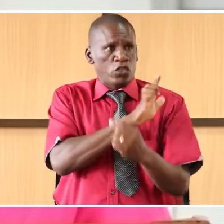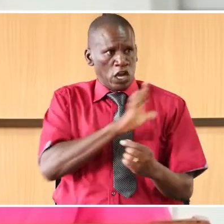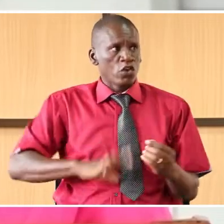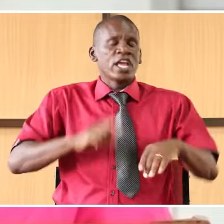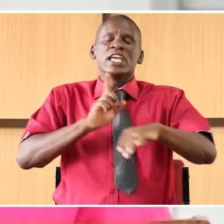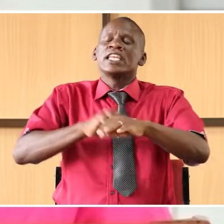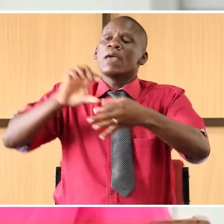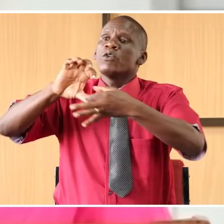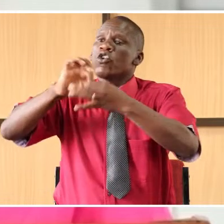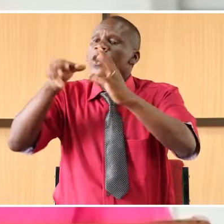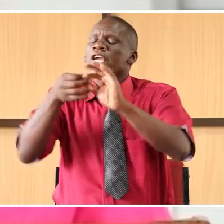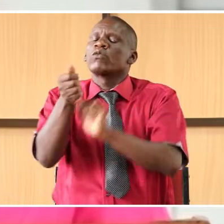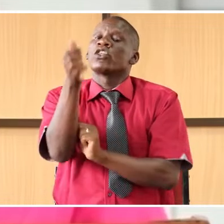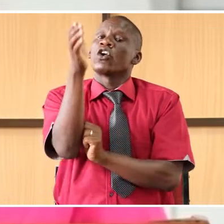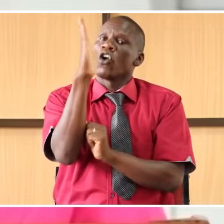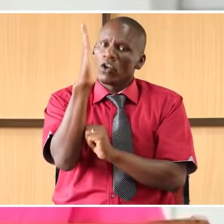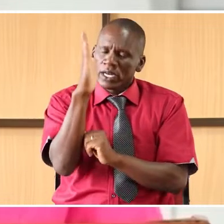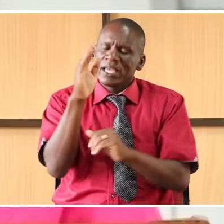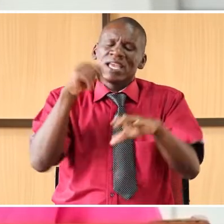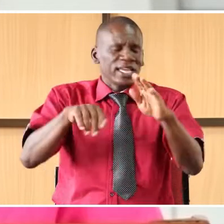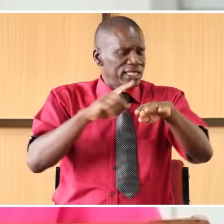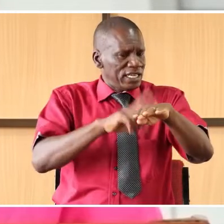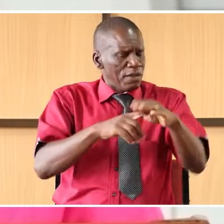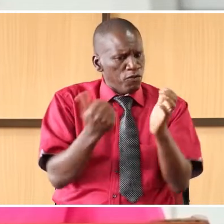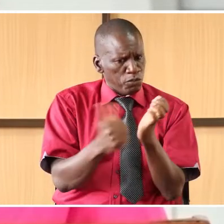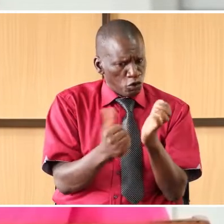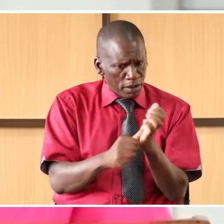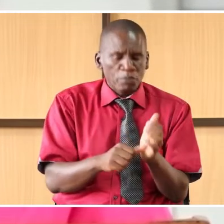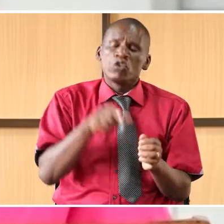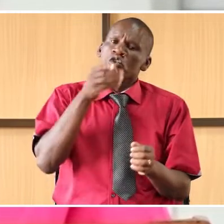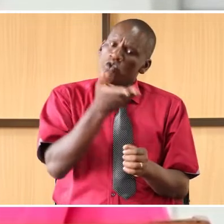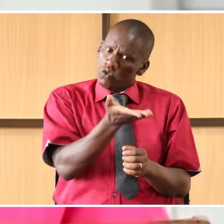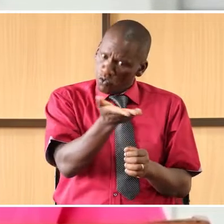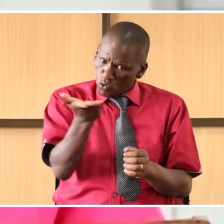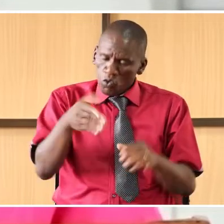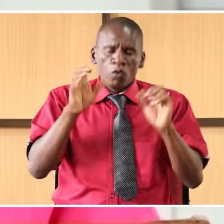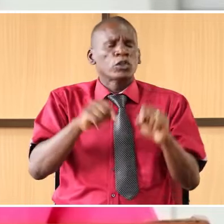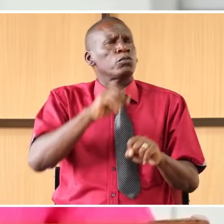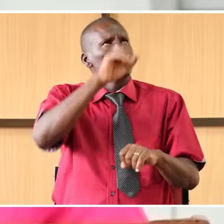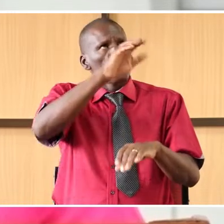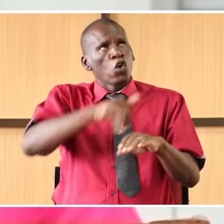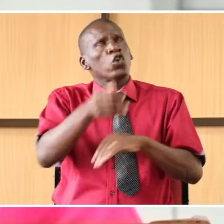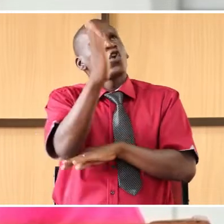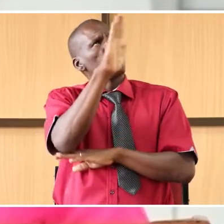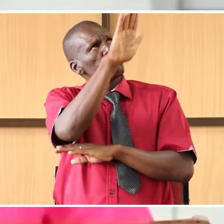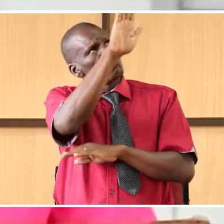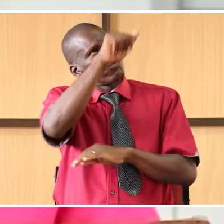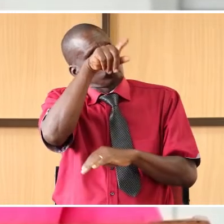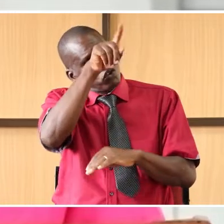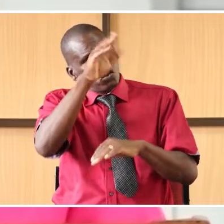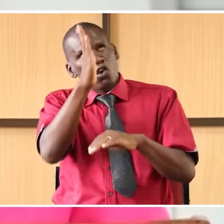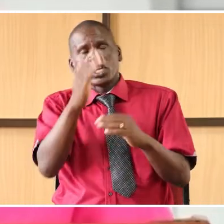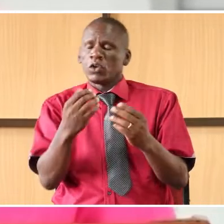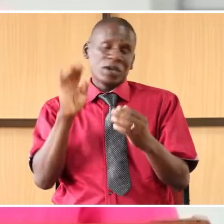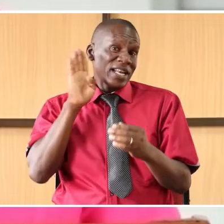have connected with God in times of trouble, you are able to call upon him. He will hear